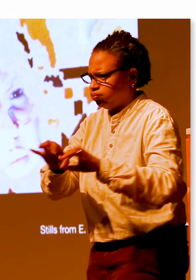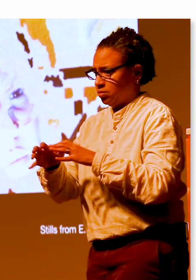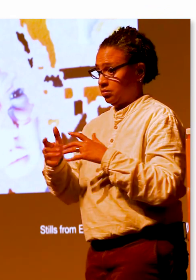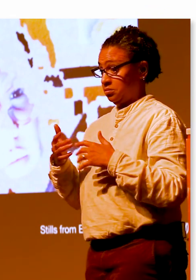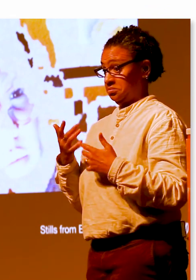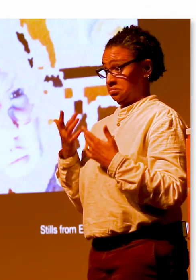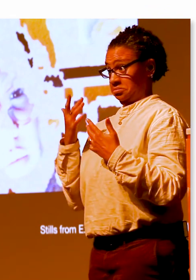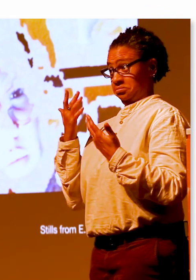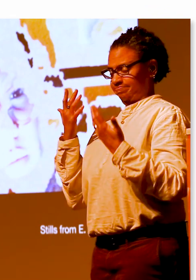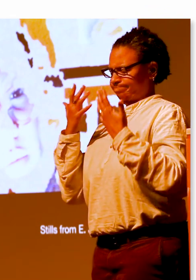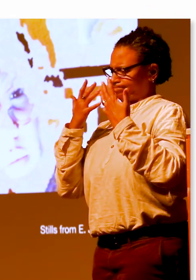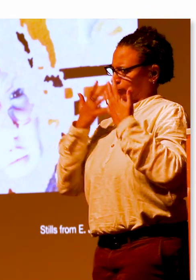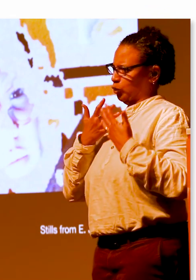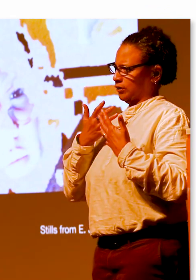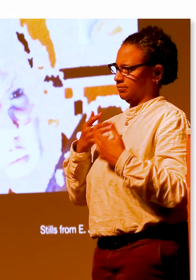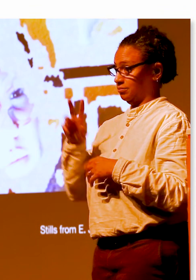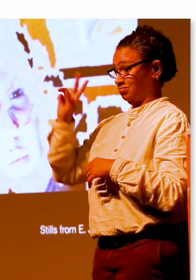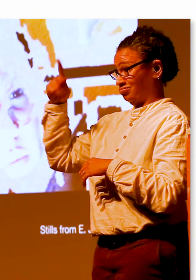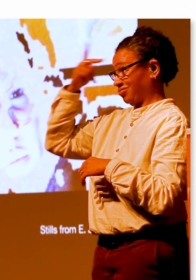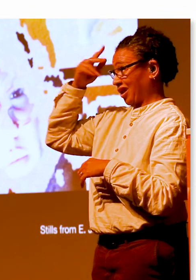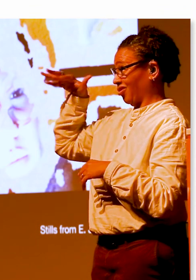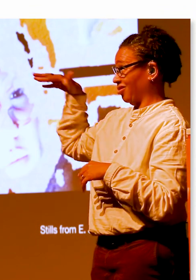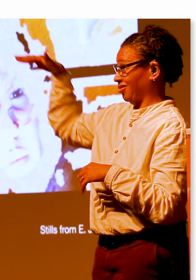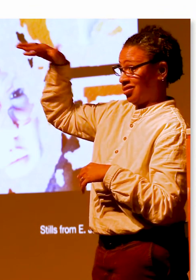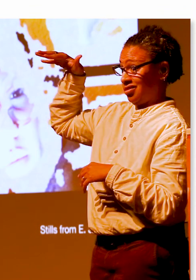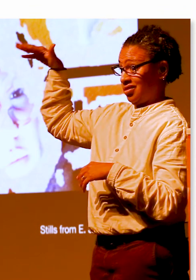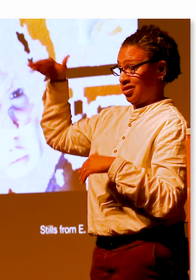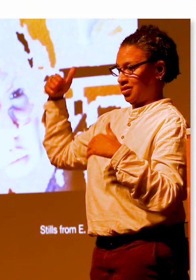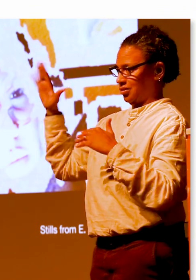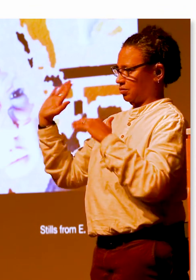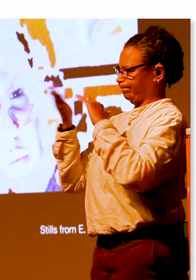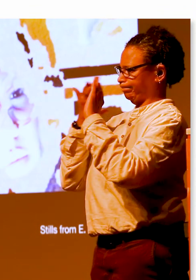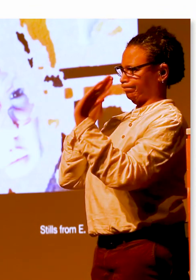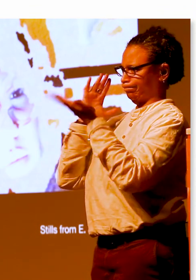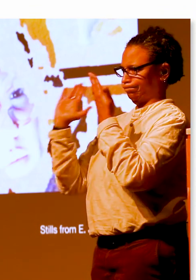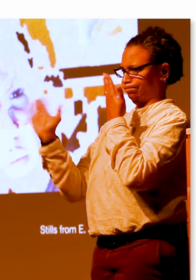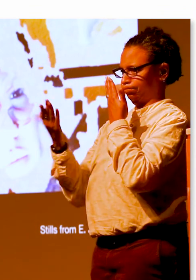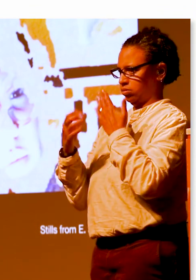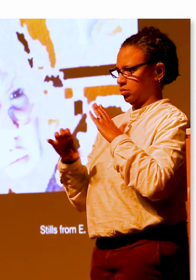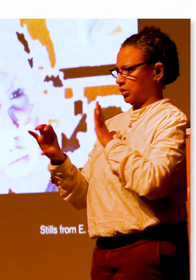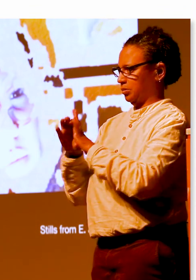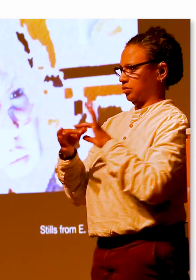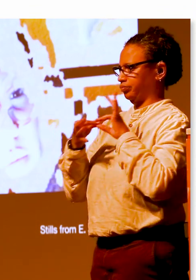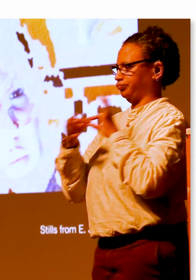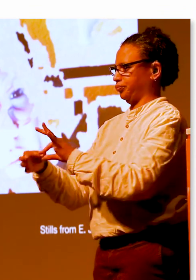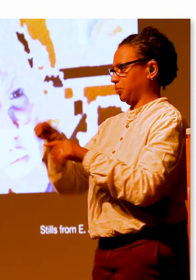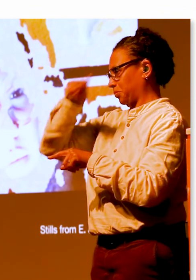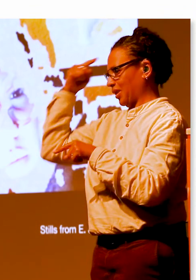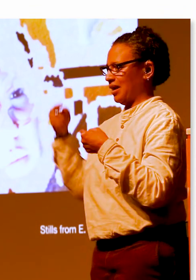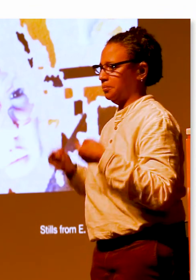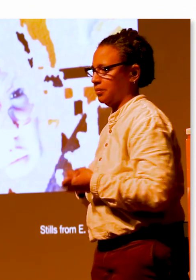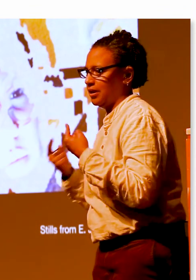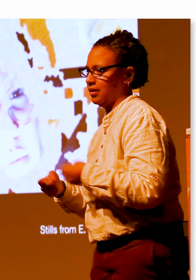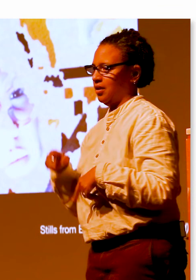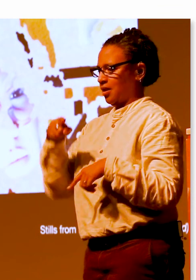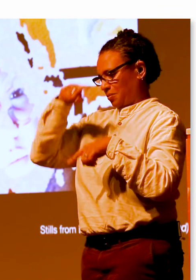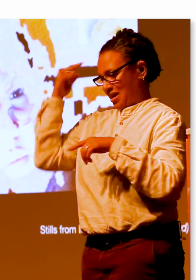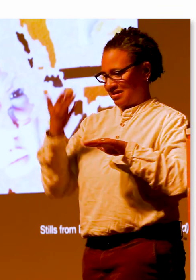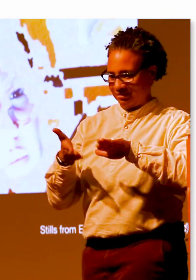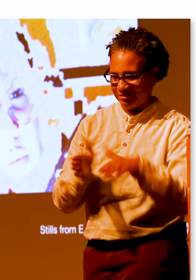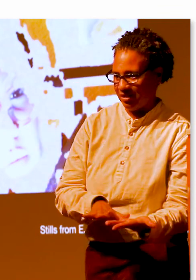political climate, I'm confronted with images of Black pain more than some others, of images of Black death more than